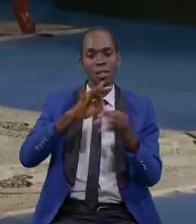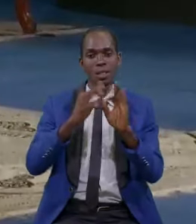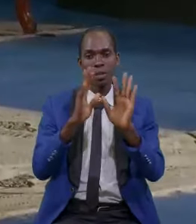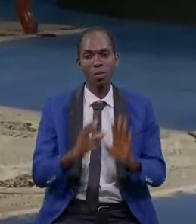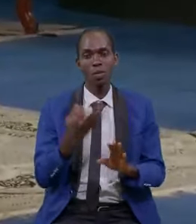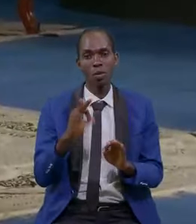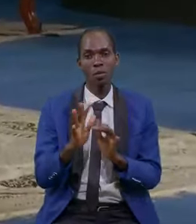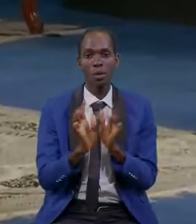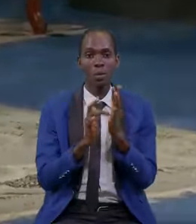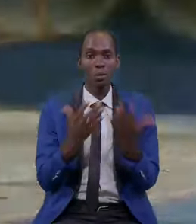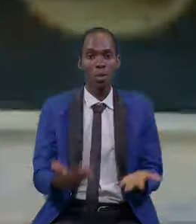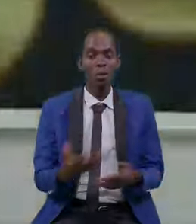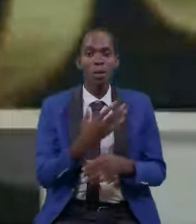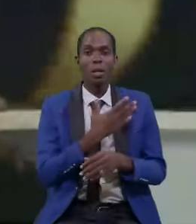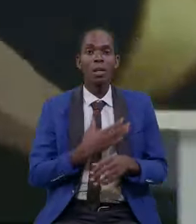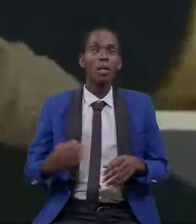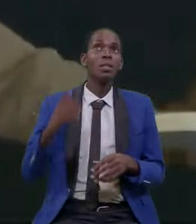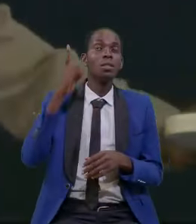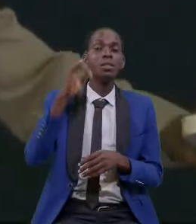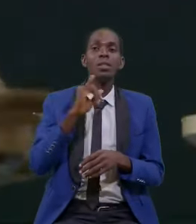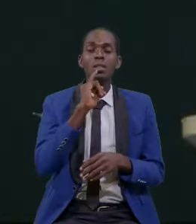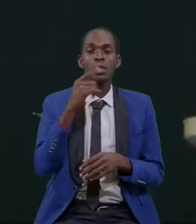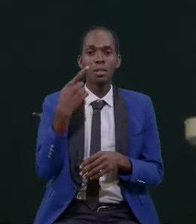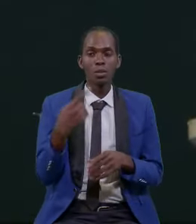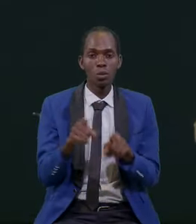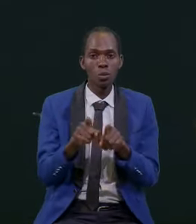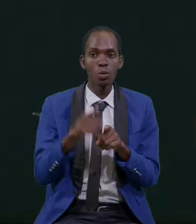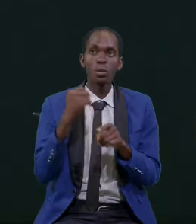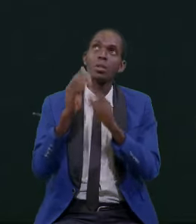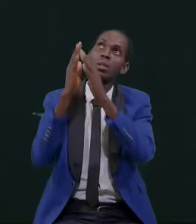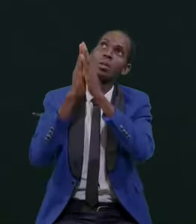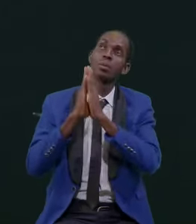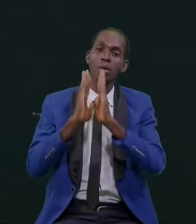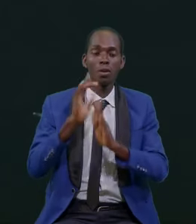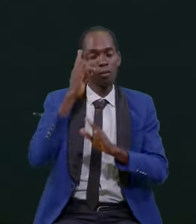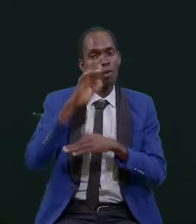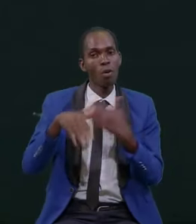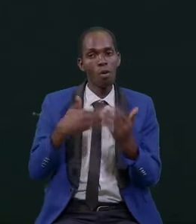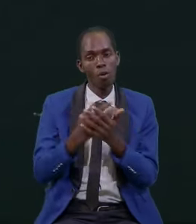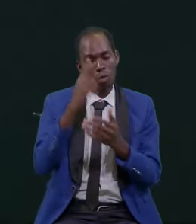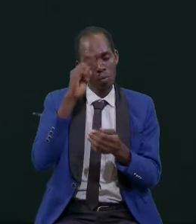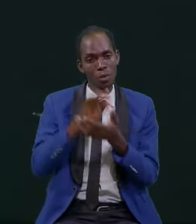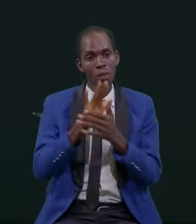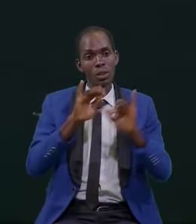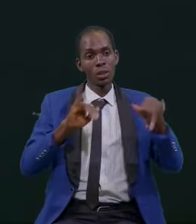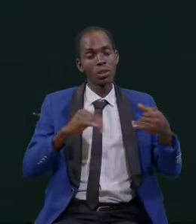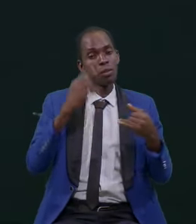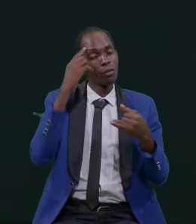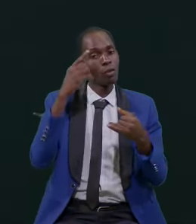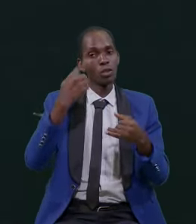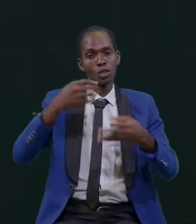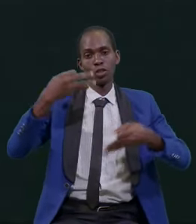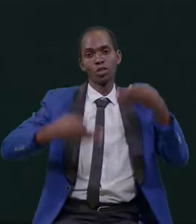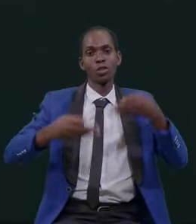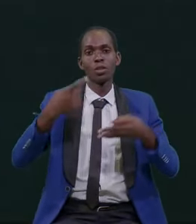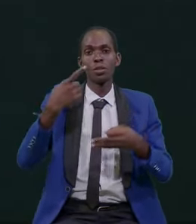the intercessor for all saints. The judge is the judge, the righteous judge. K is